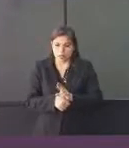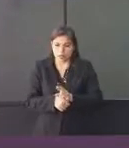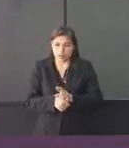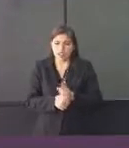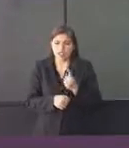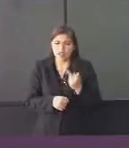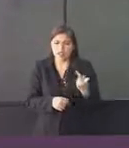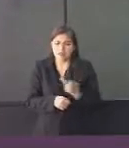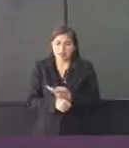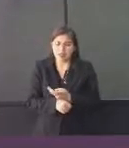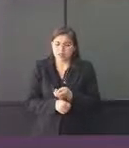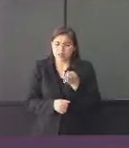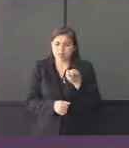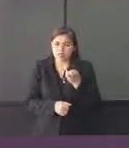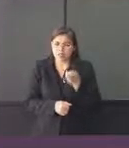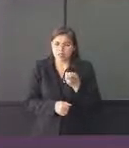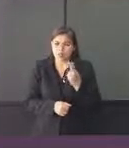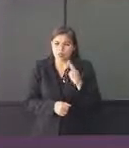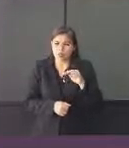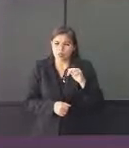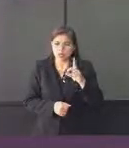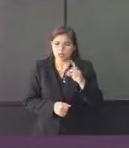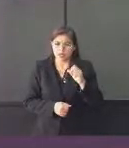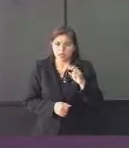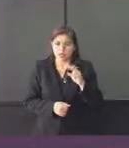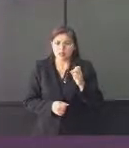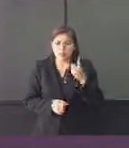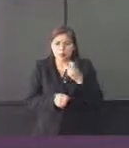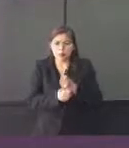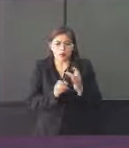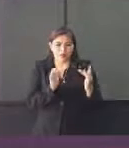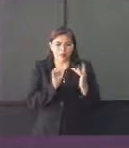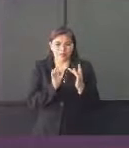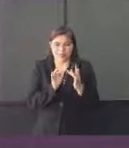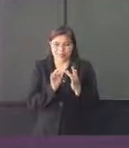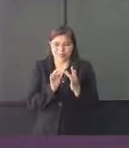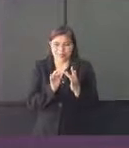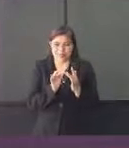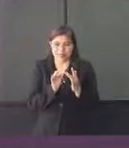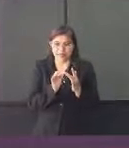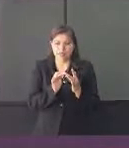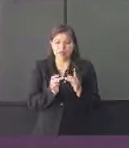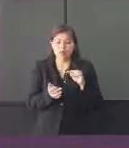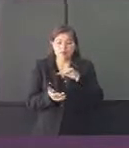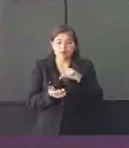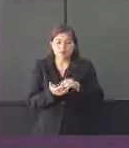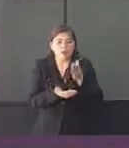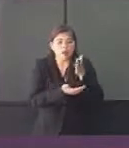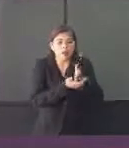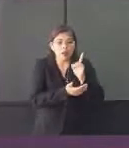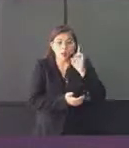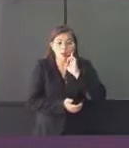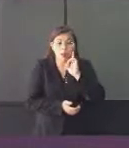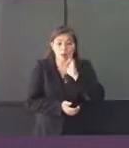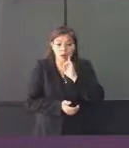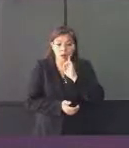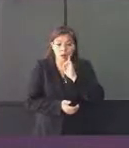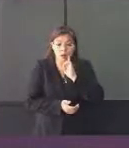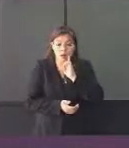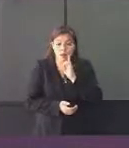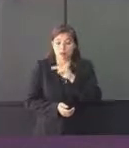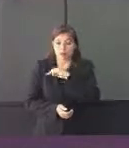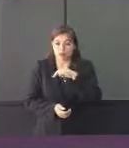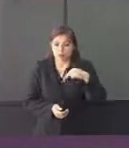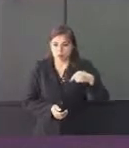What's happening in these units? These are first contact units, so when women